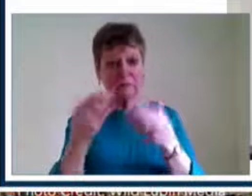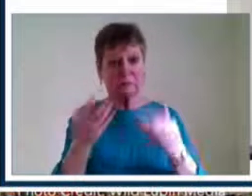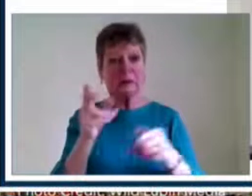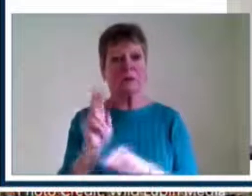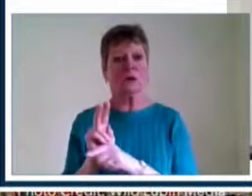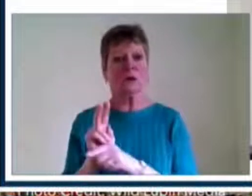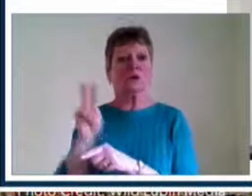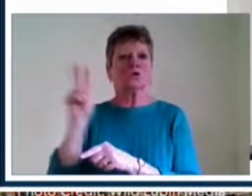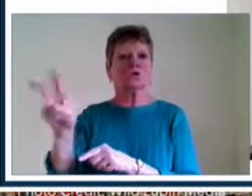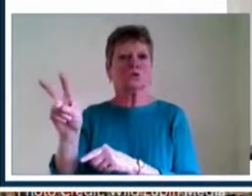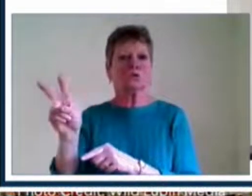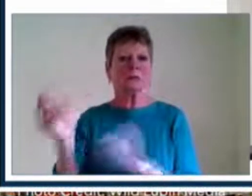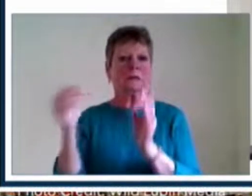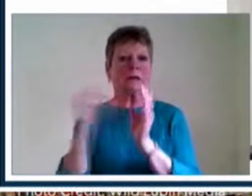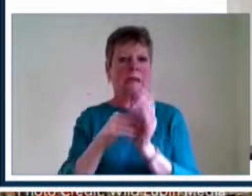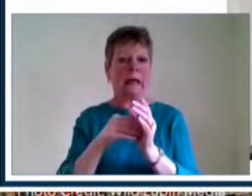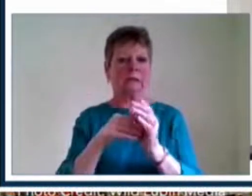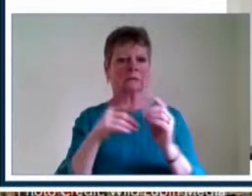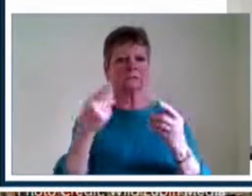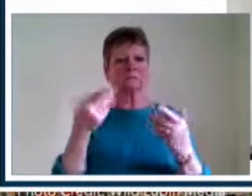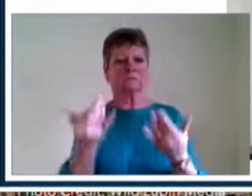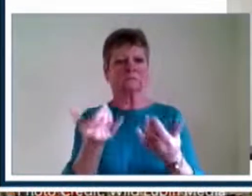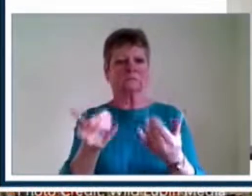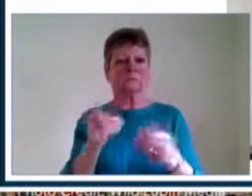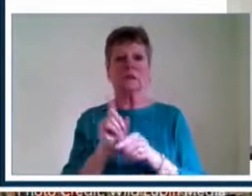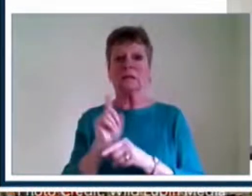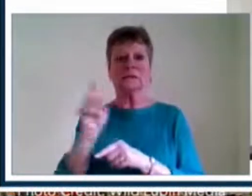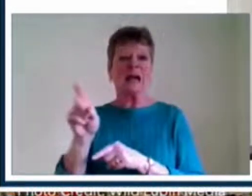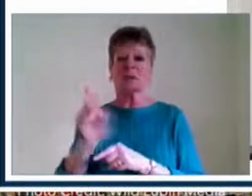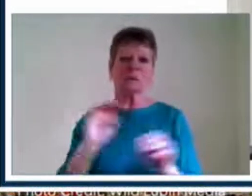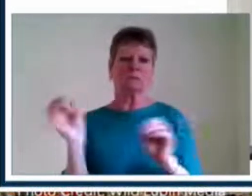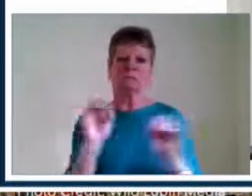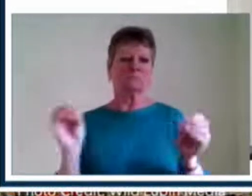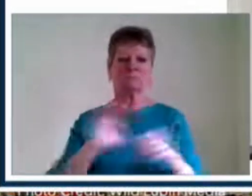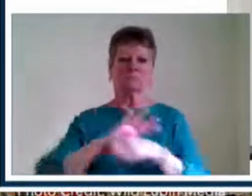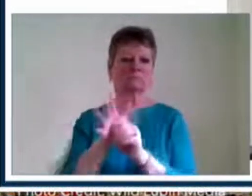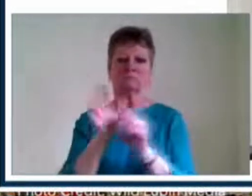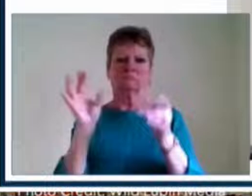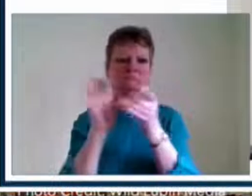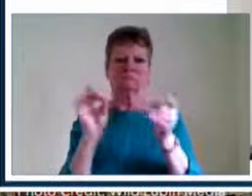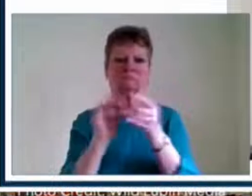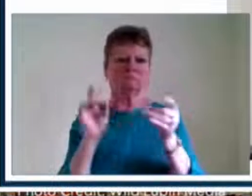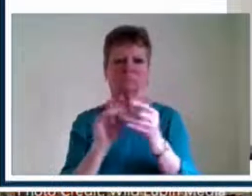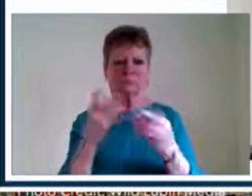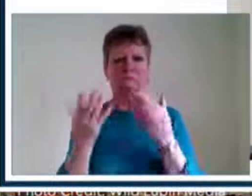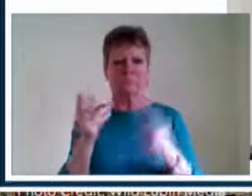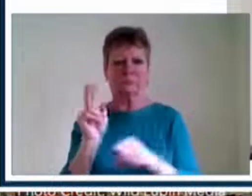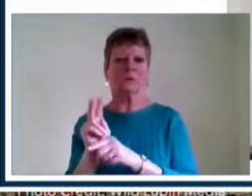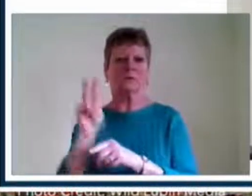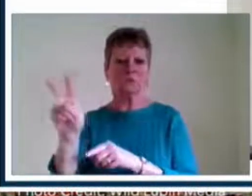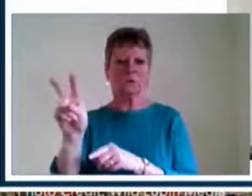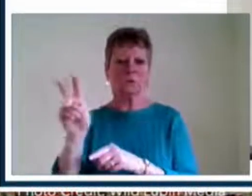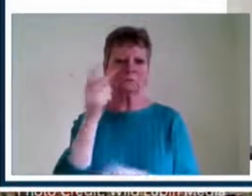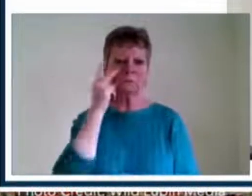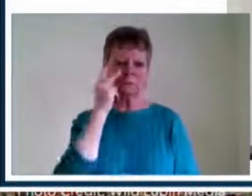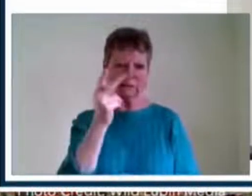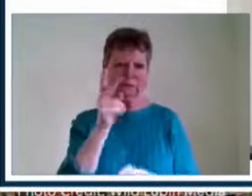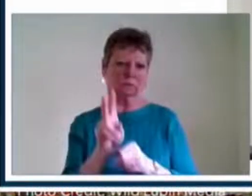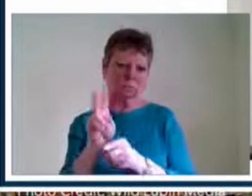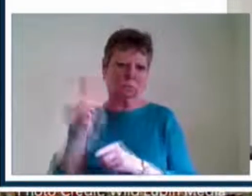this pace, we won't have a briefing scheduled for next week, but we do one in 2 weeks, and we'll see you then. Thank you.